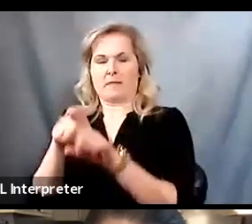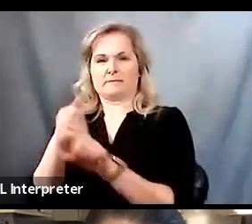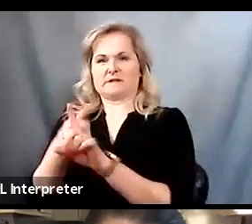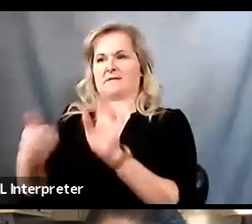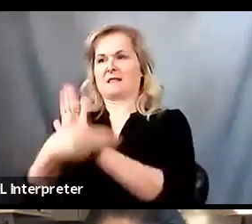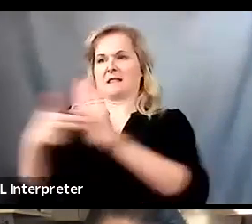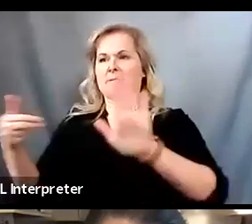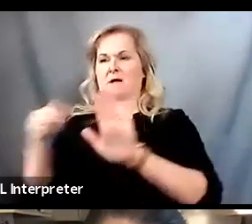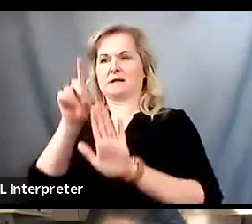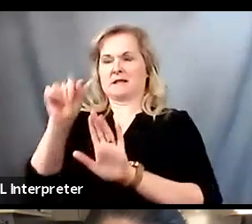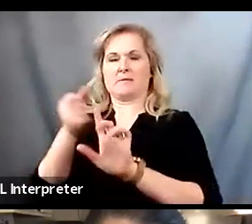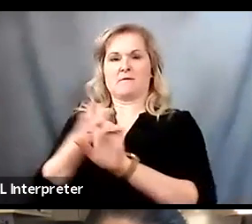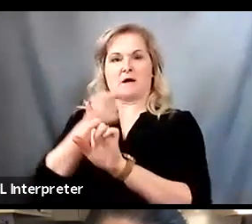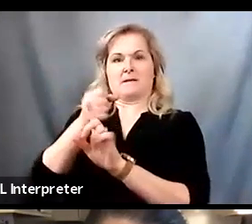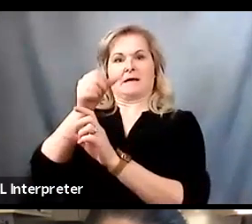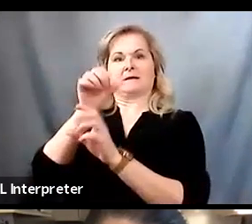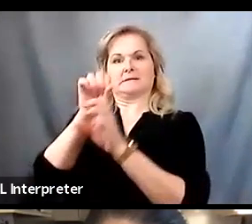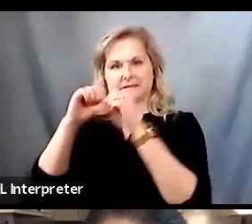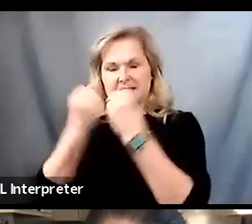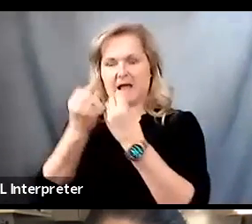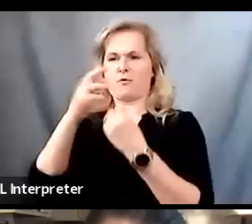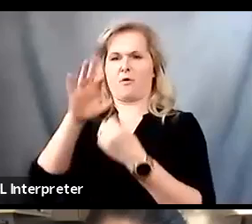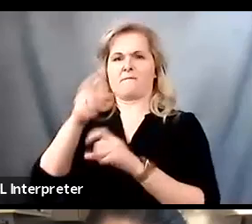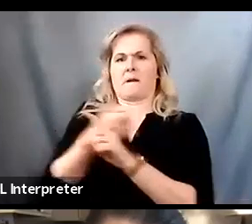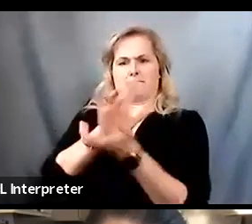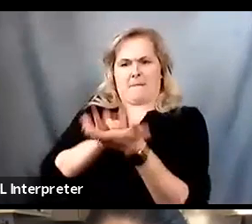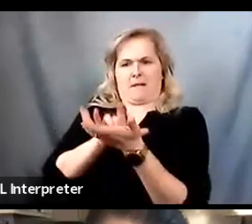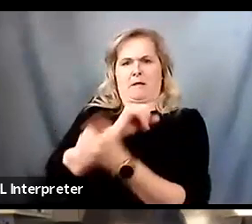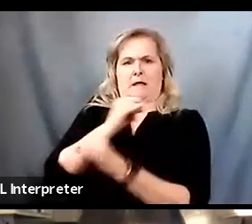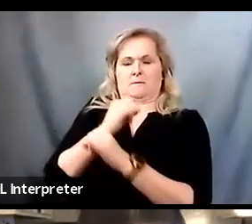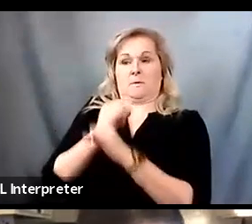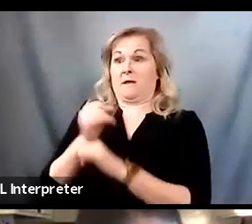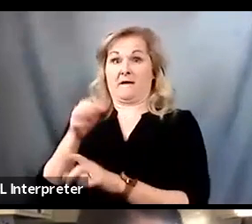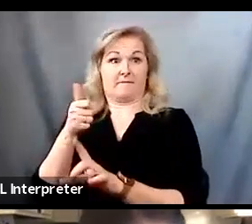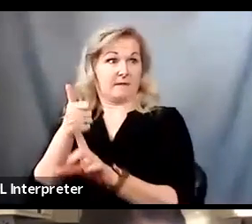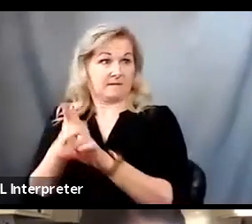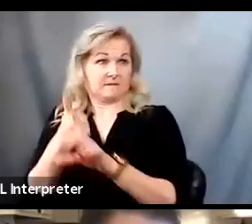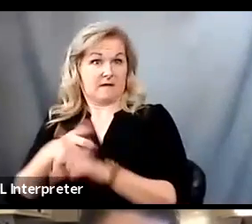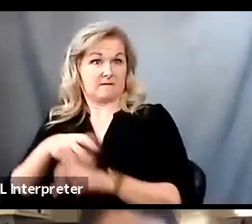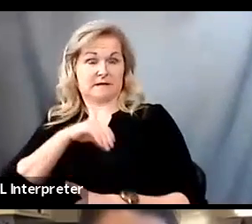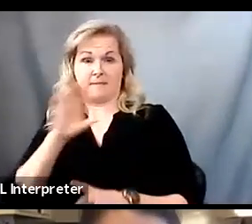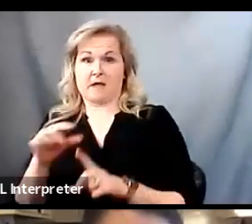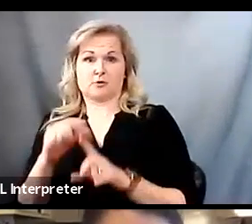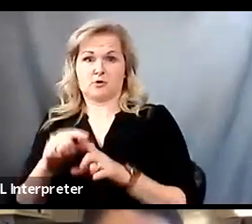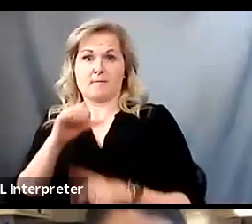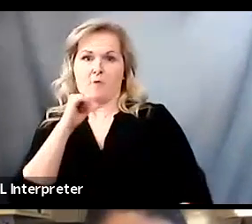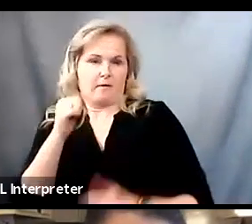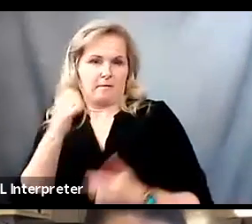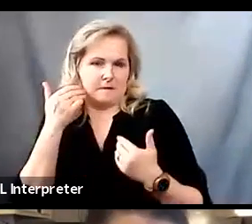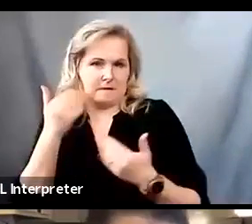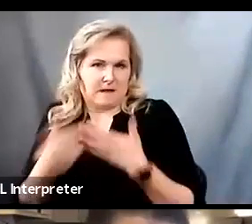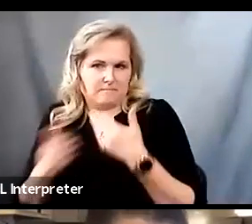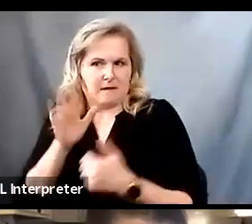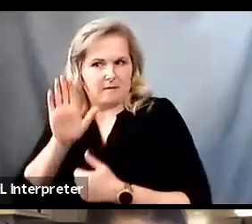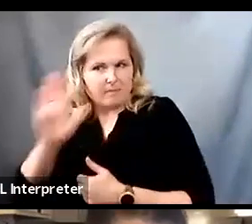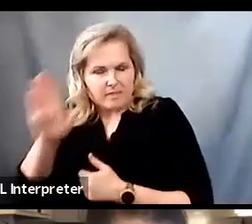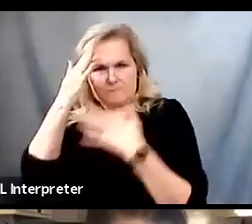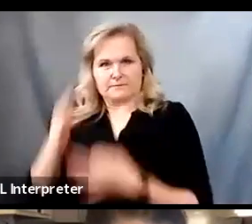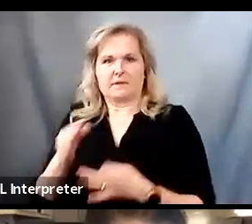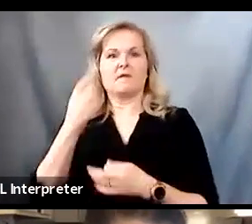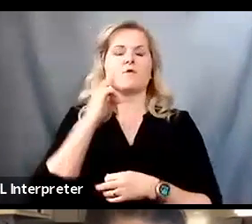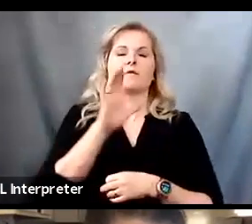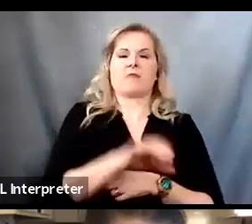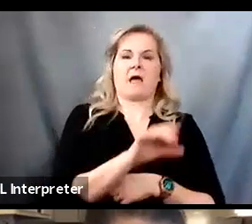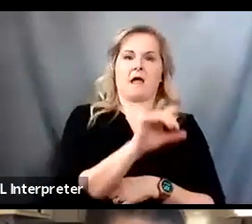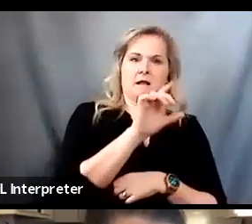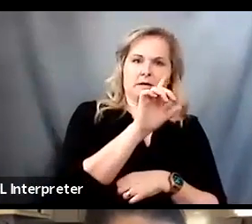by society and or medical institutions, whether or not they themselves accept the term. For example, those whom lower D